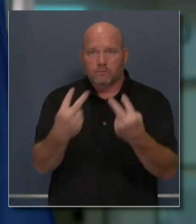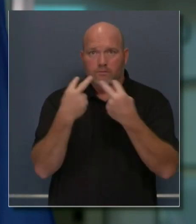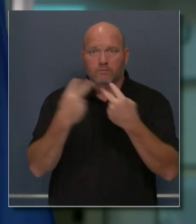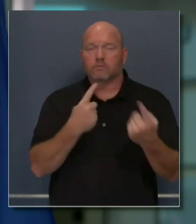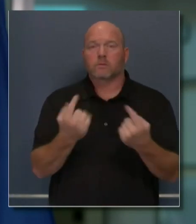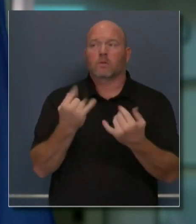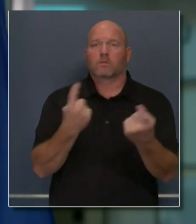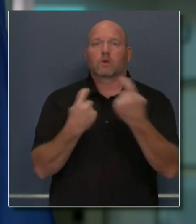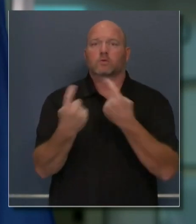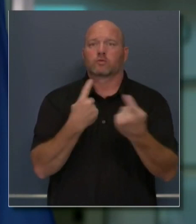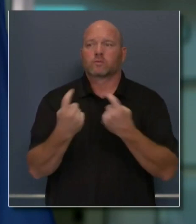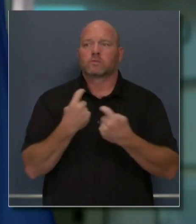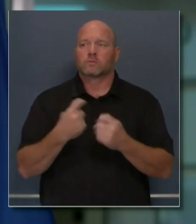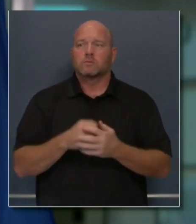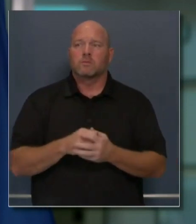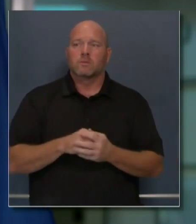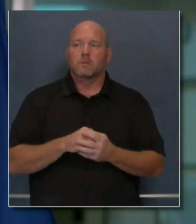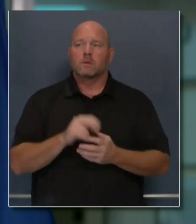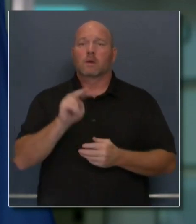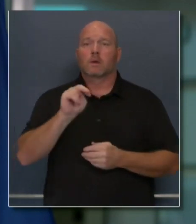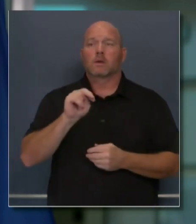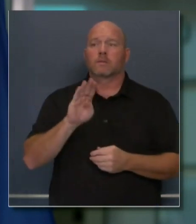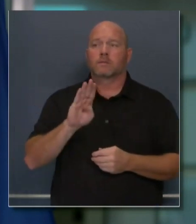Healy, NBC4.